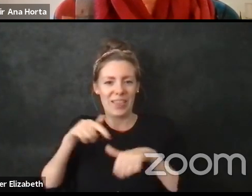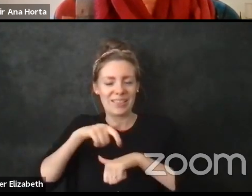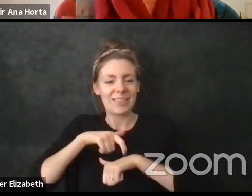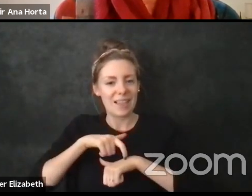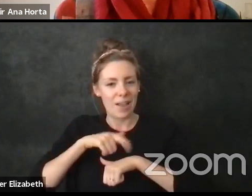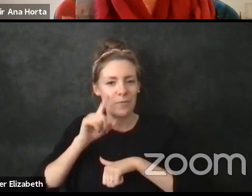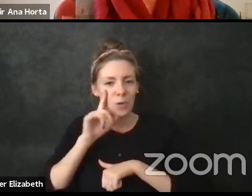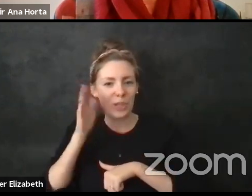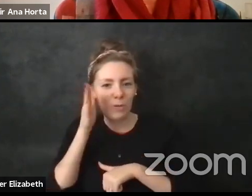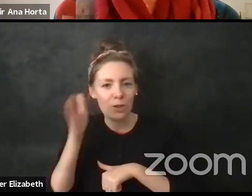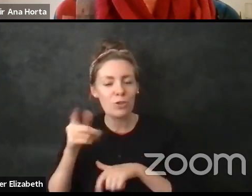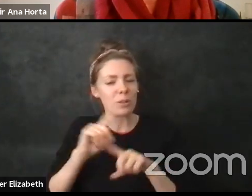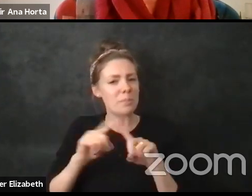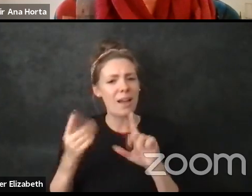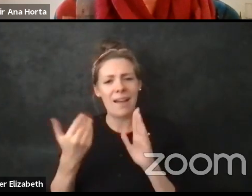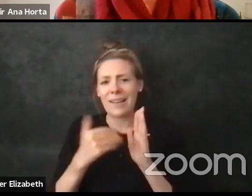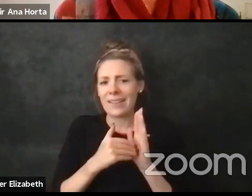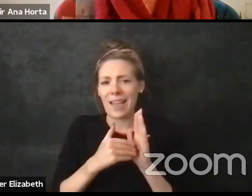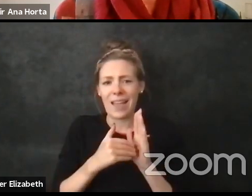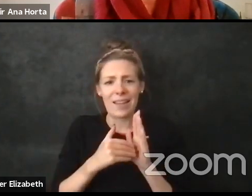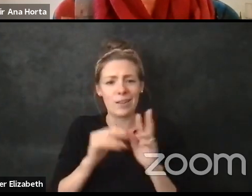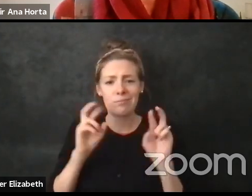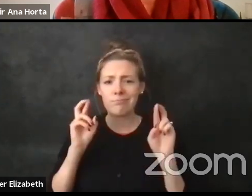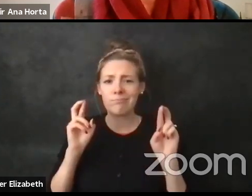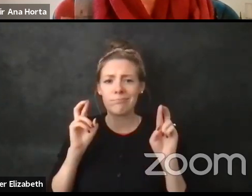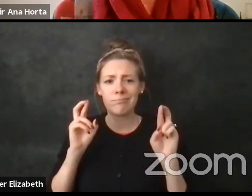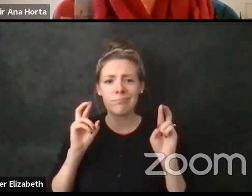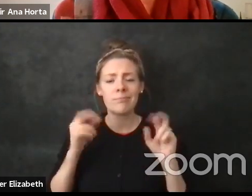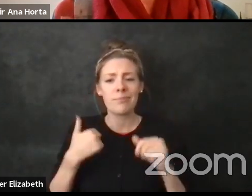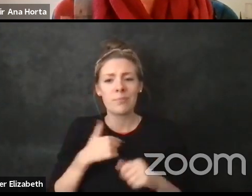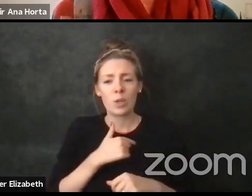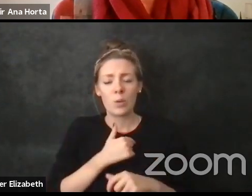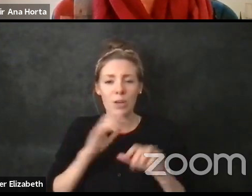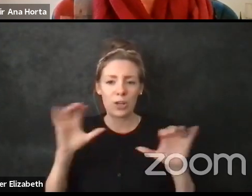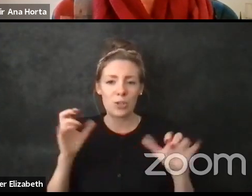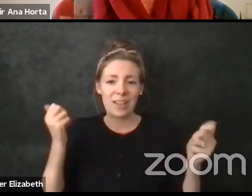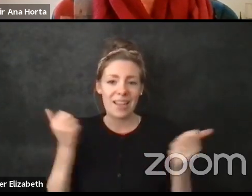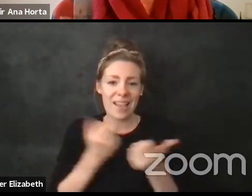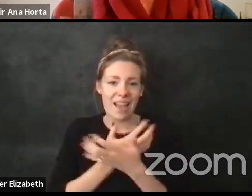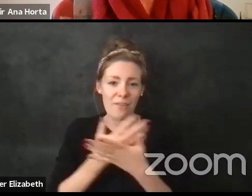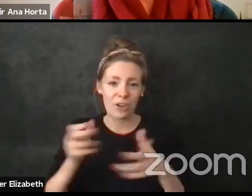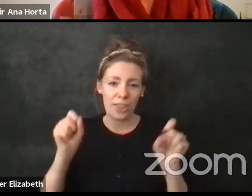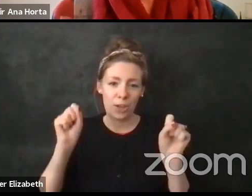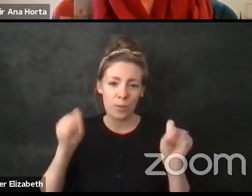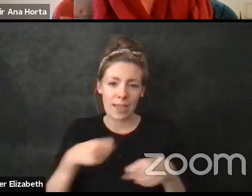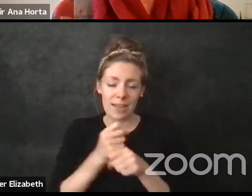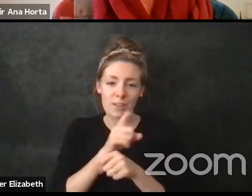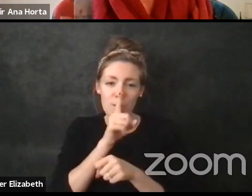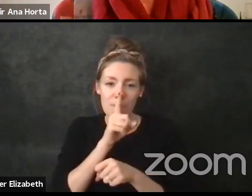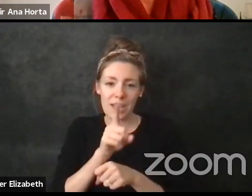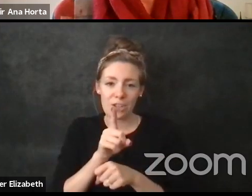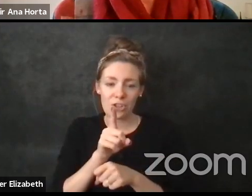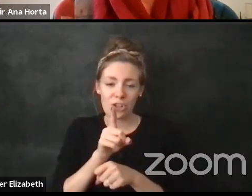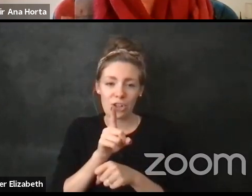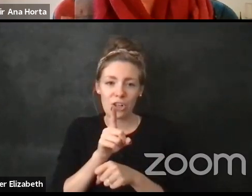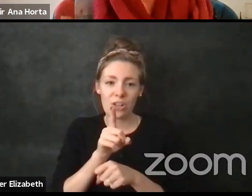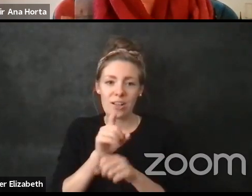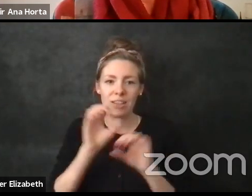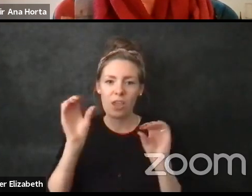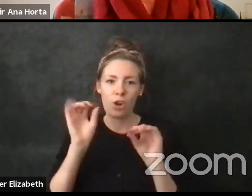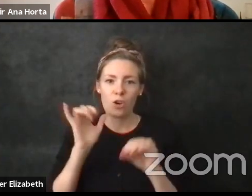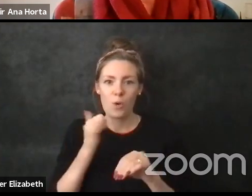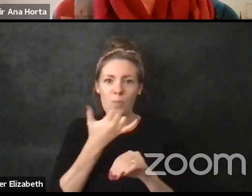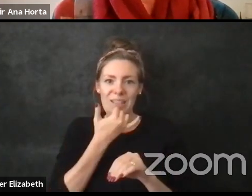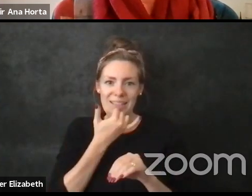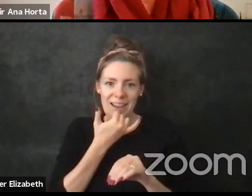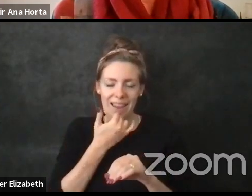But, you know, again, knock on wood, you know, that we're doing everything we can to make sure that there are no mistakes, that